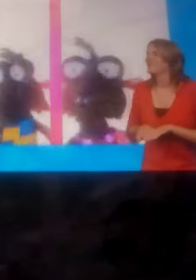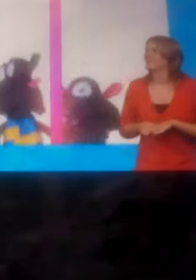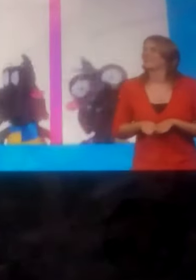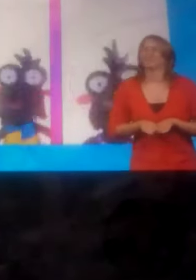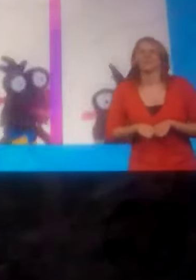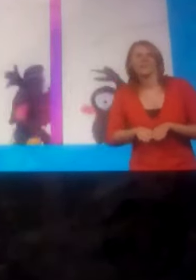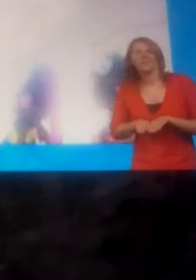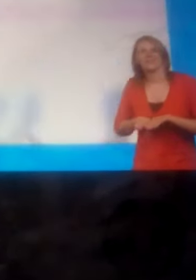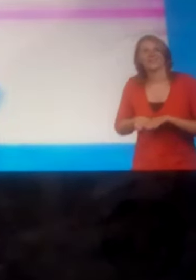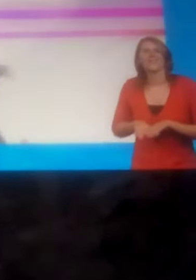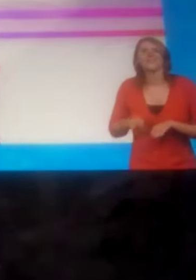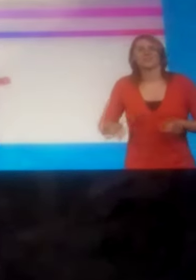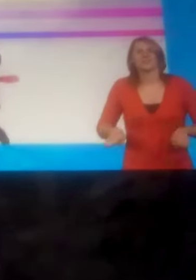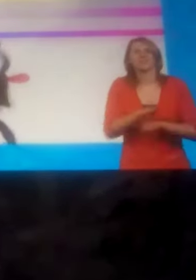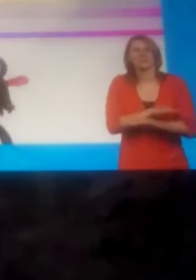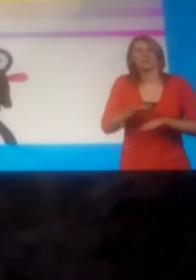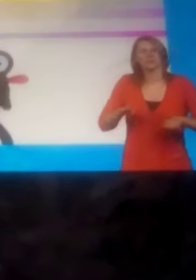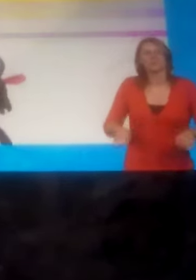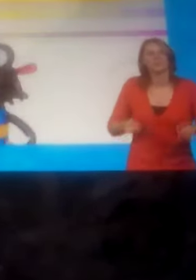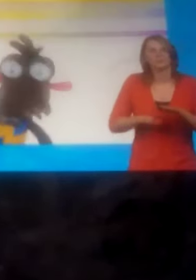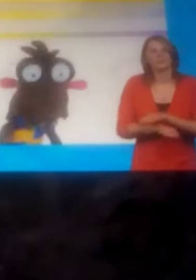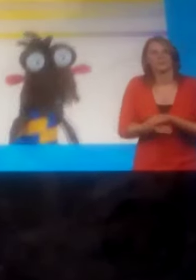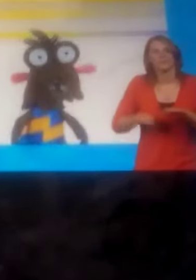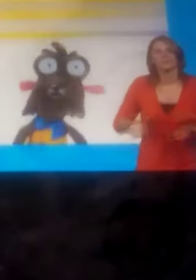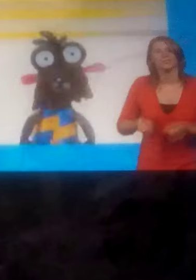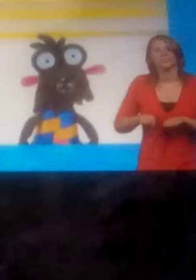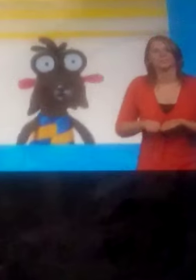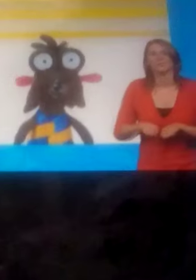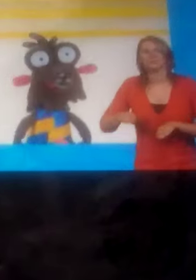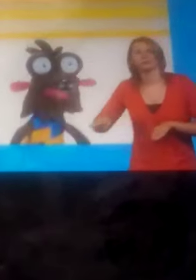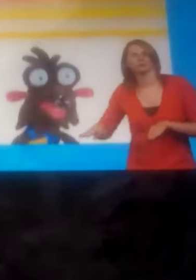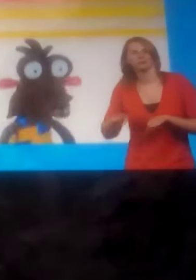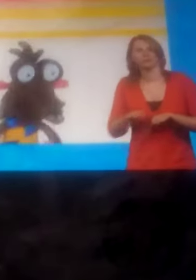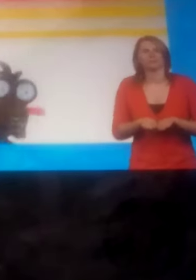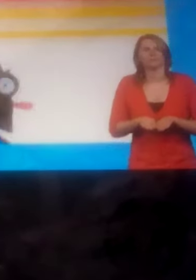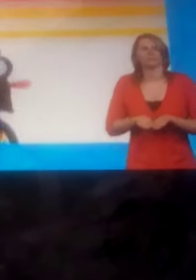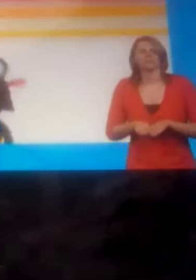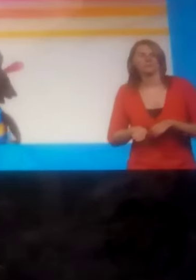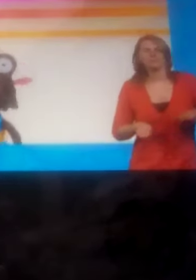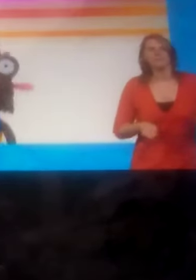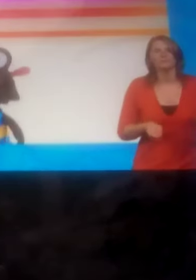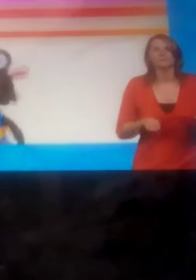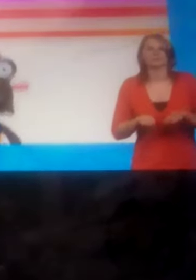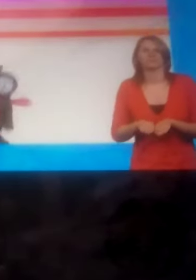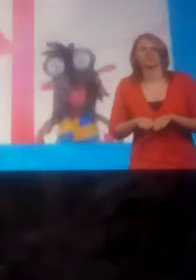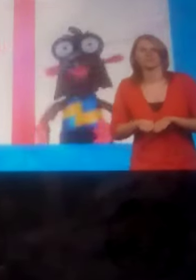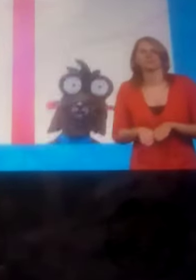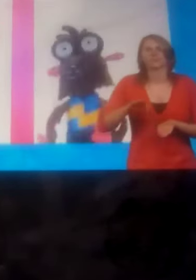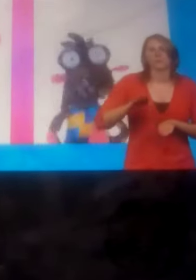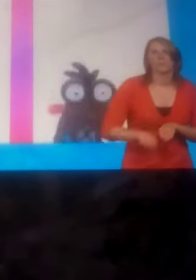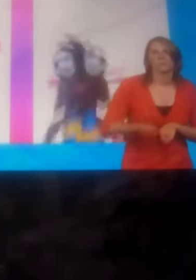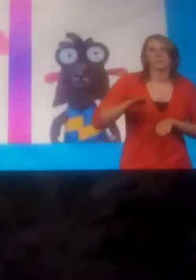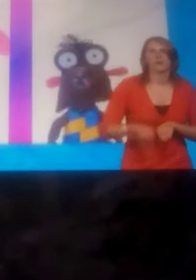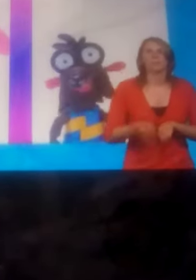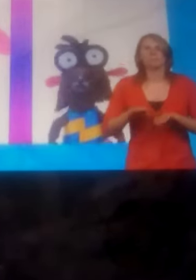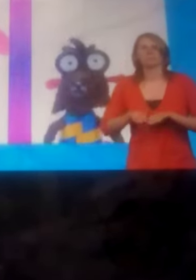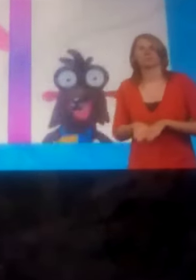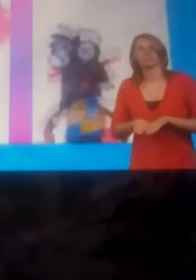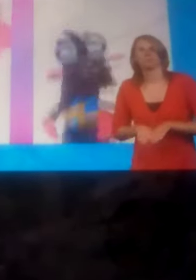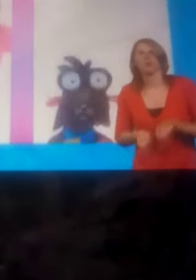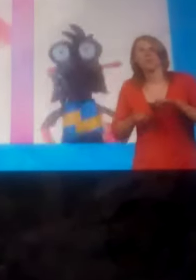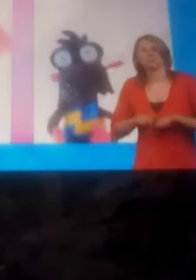Let's go to work. To the left. Take it back now, y'all. Two hops this time. Two hops